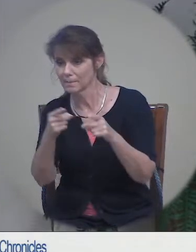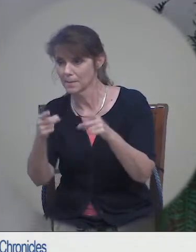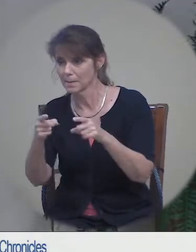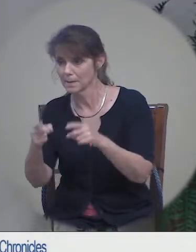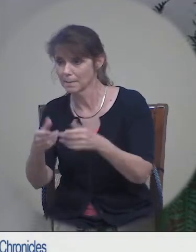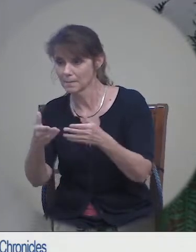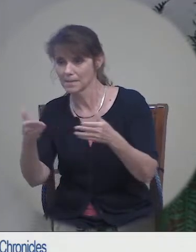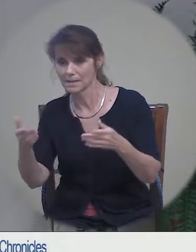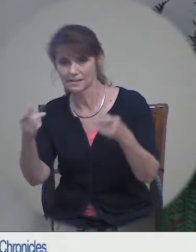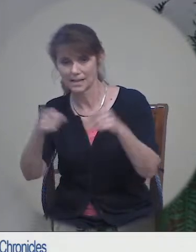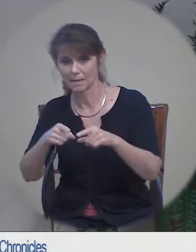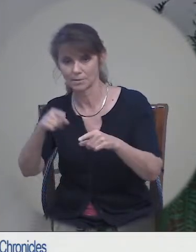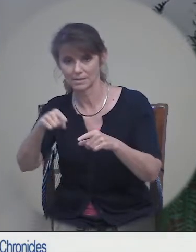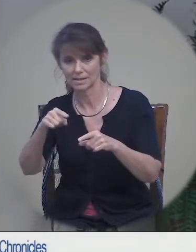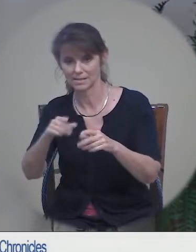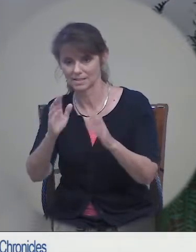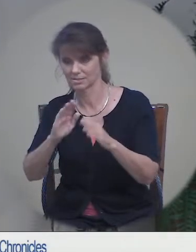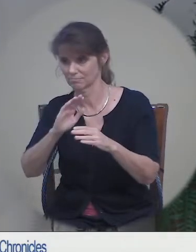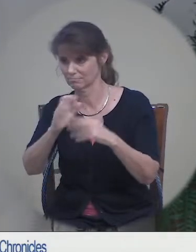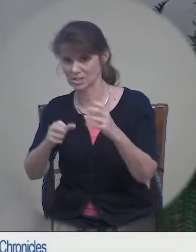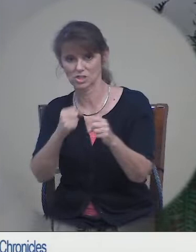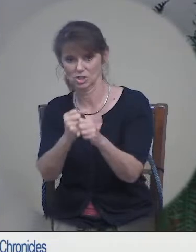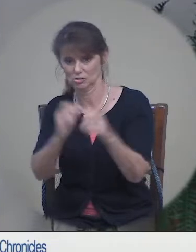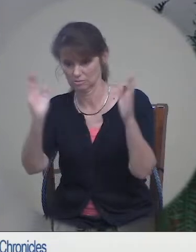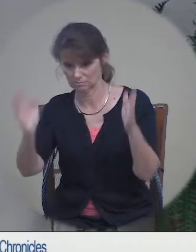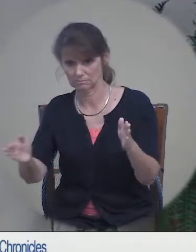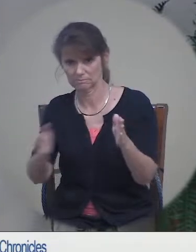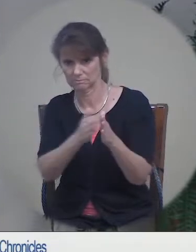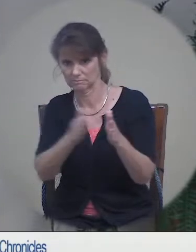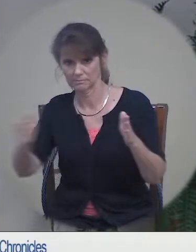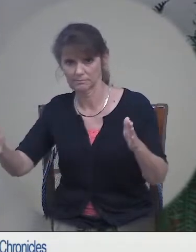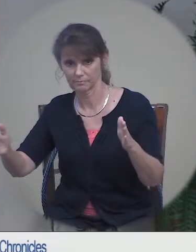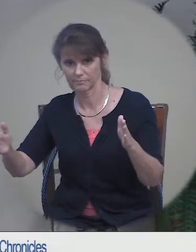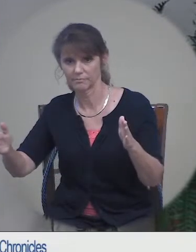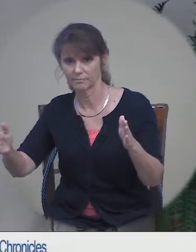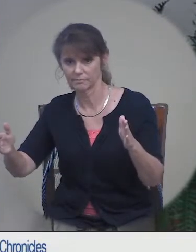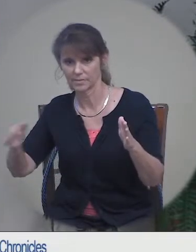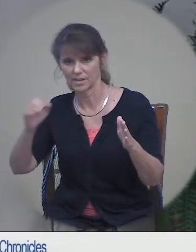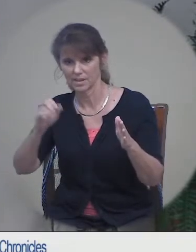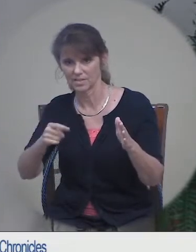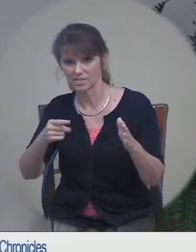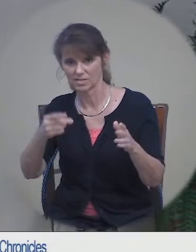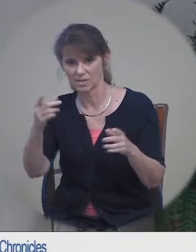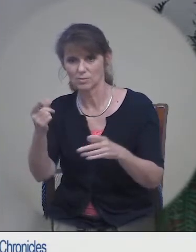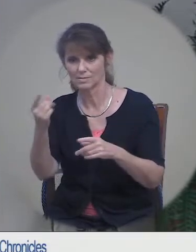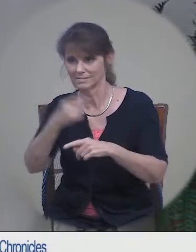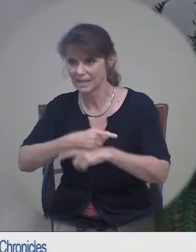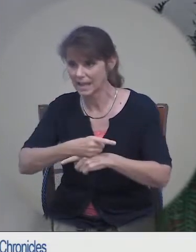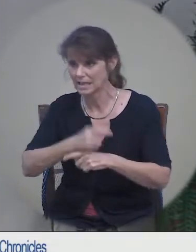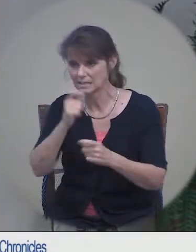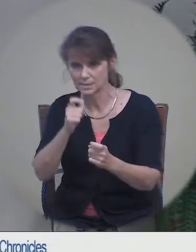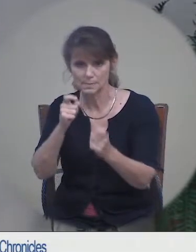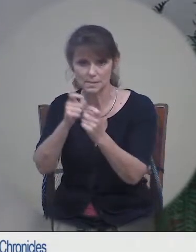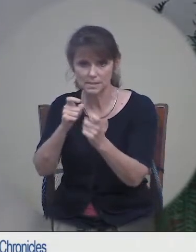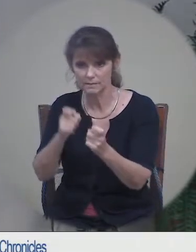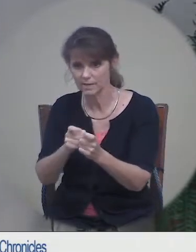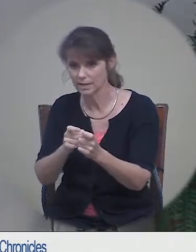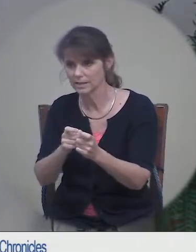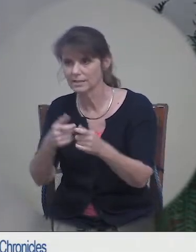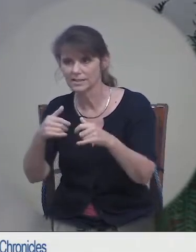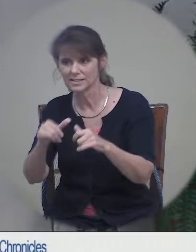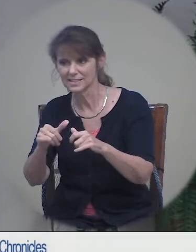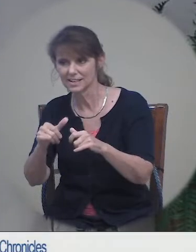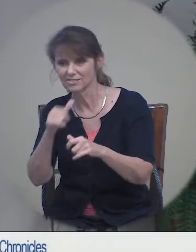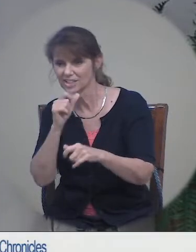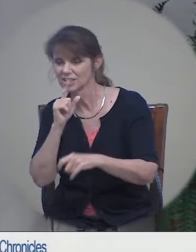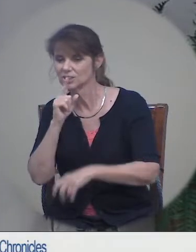to resolve these difficulties, the harmonizations of this dates or data remains a thorny problem. The fact